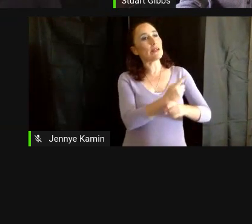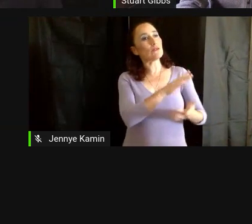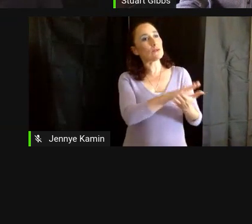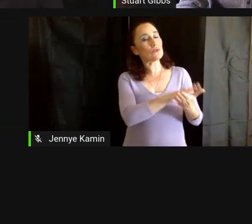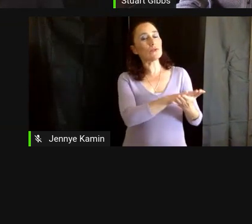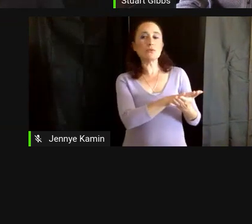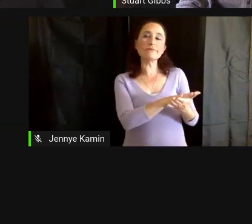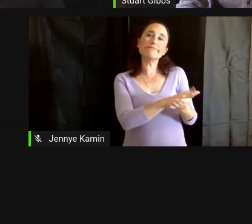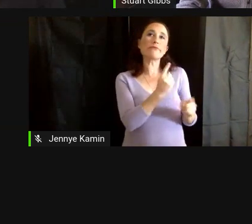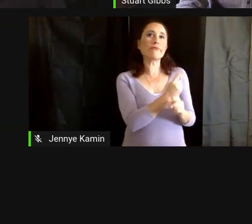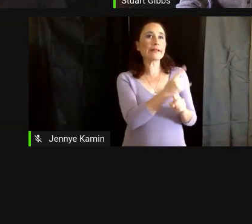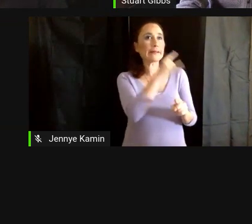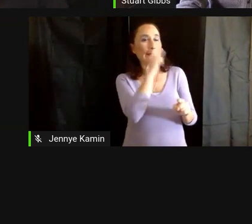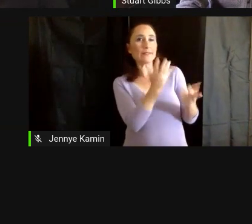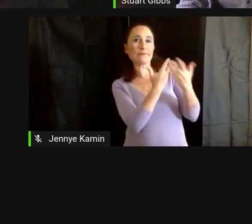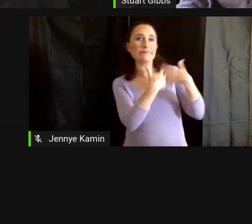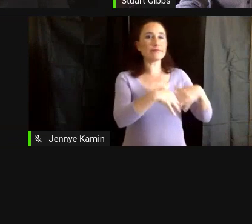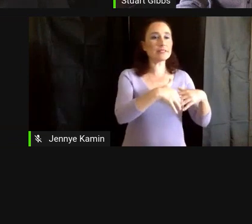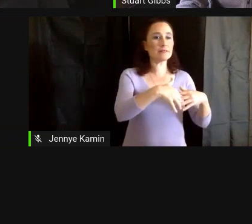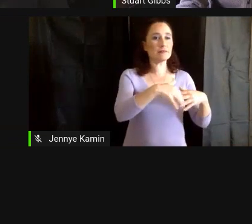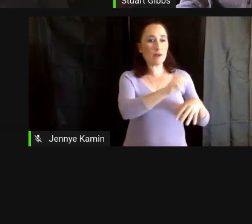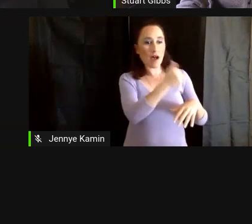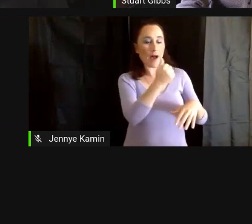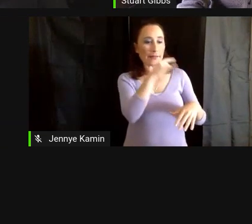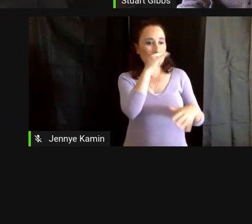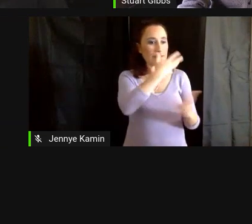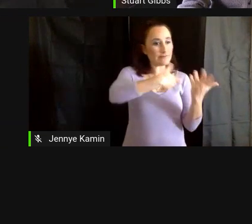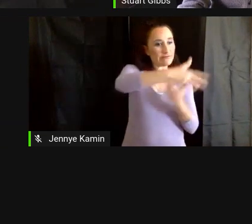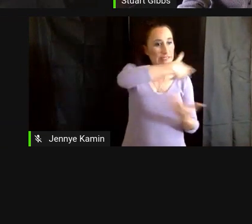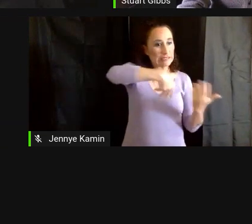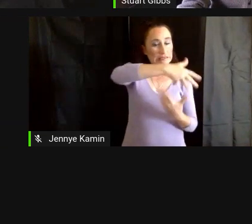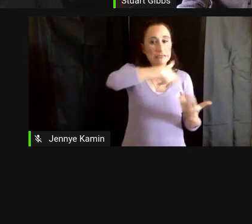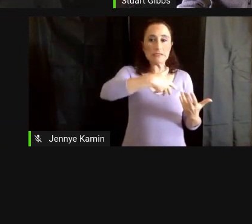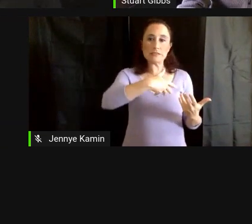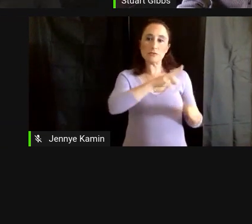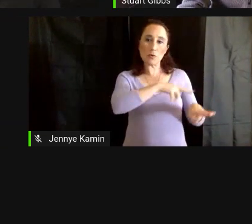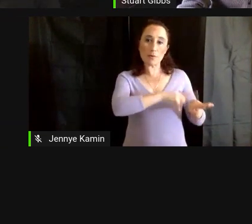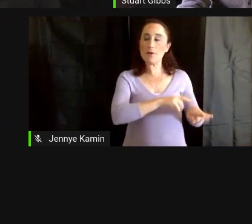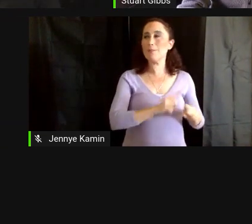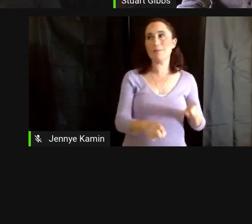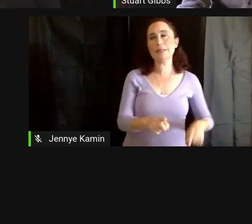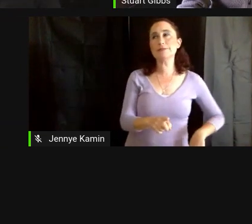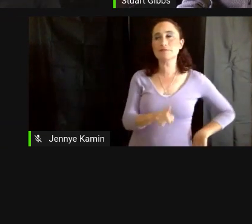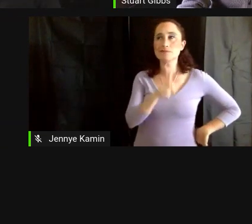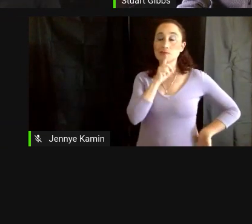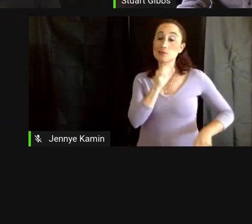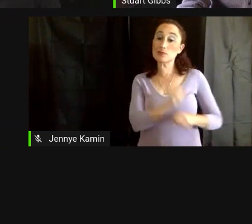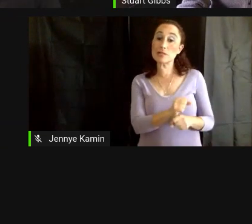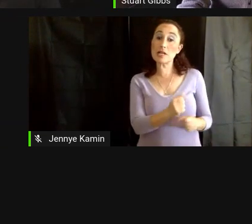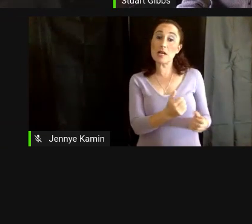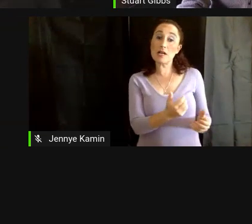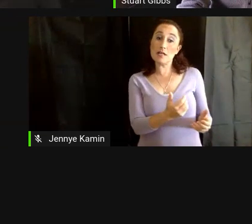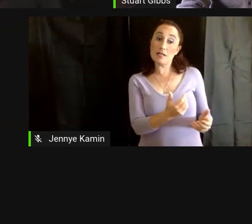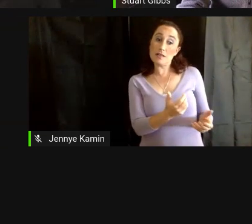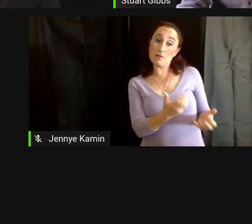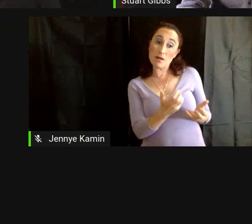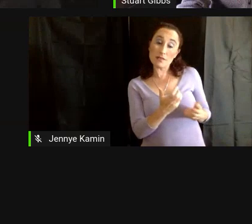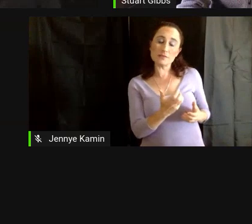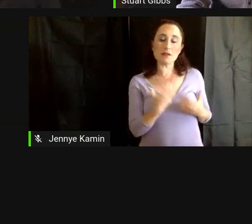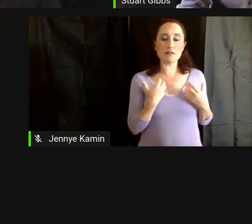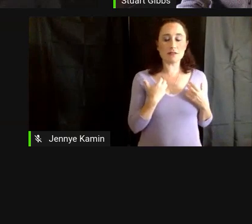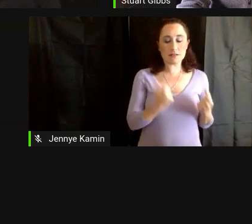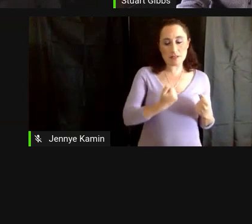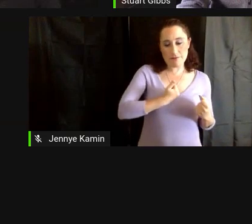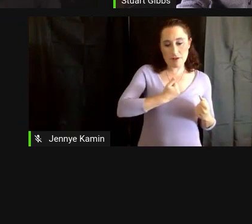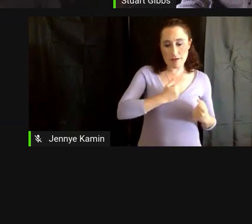regular kid and fit in with everyone. But what she truly wants inside is to like have confidence in herself and like accept who